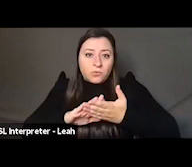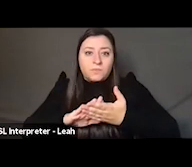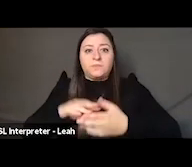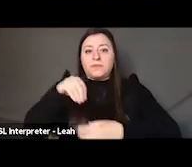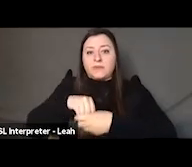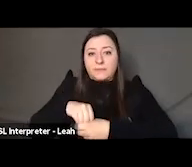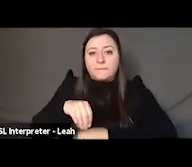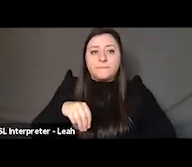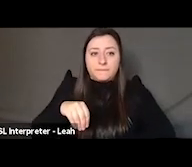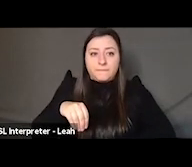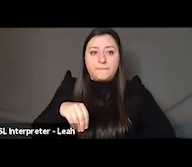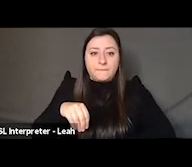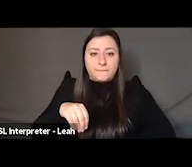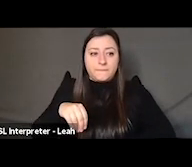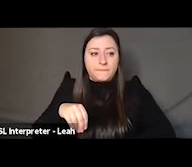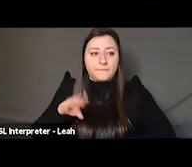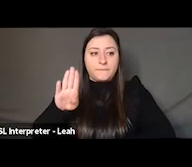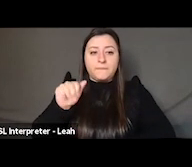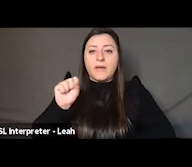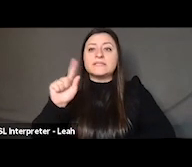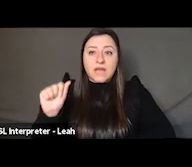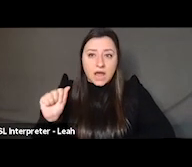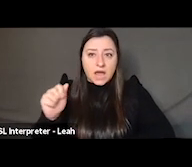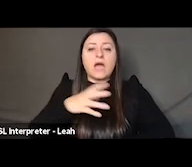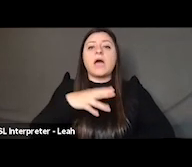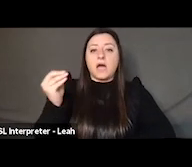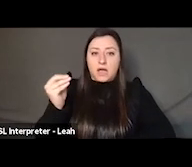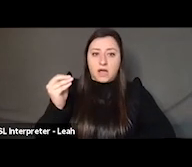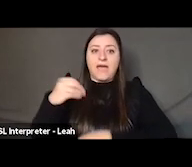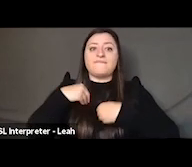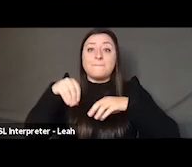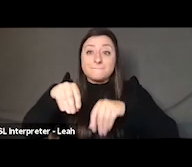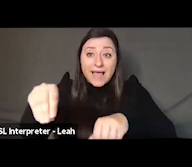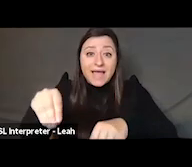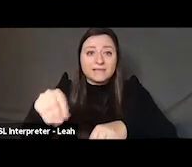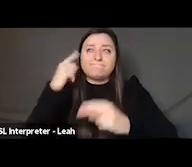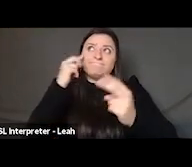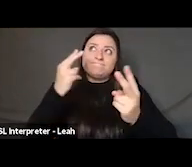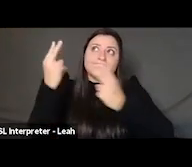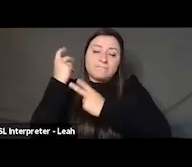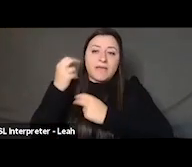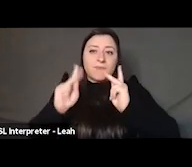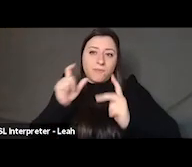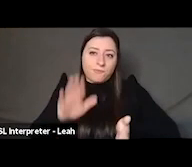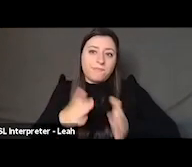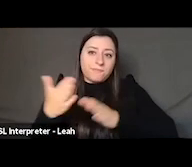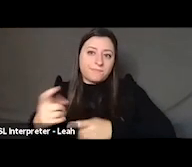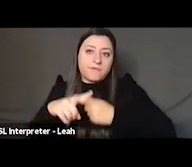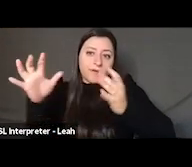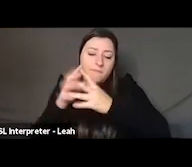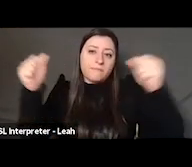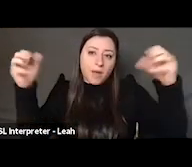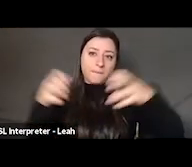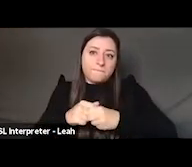and having them plant in memory of the victims of the blast. So some of the families of the victims